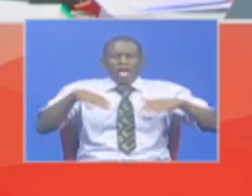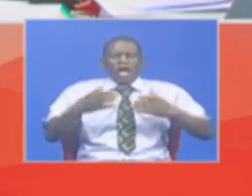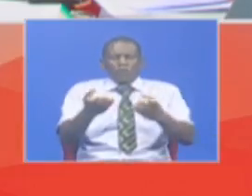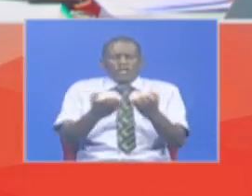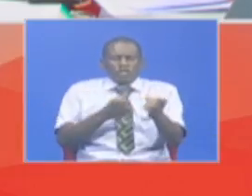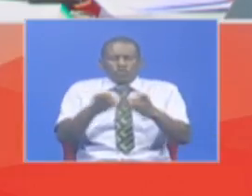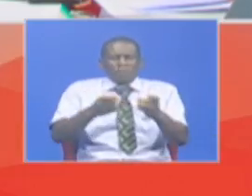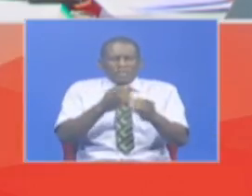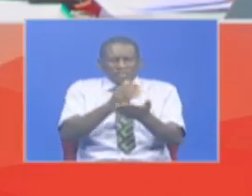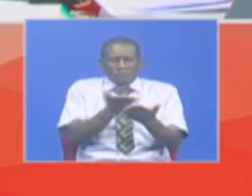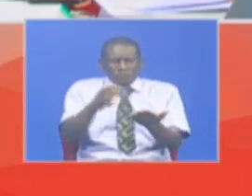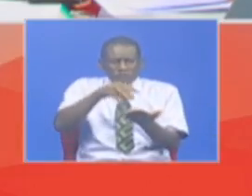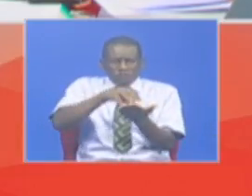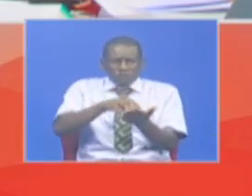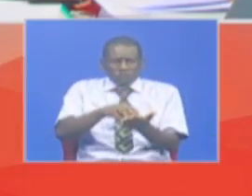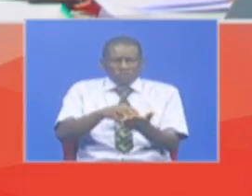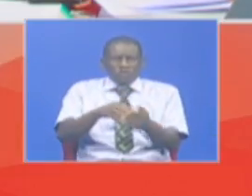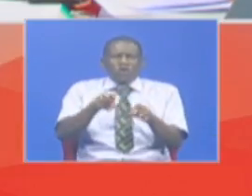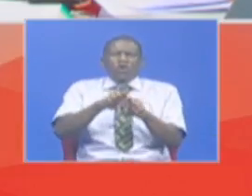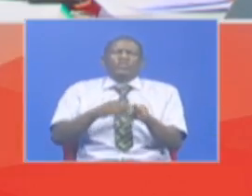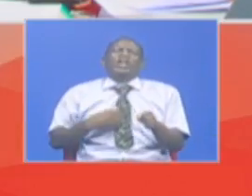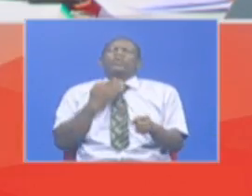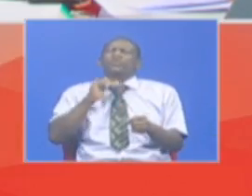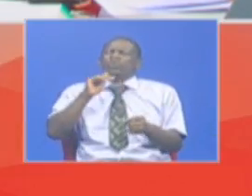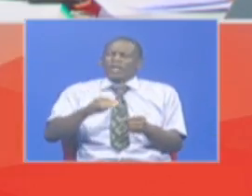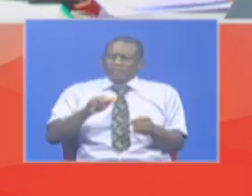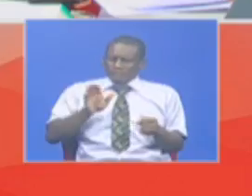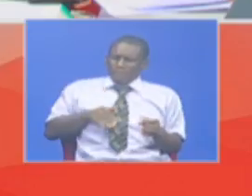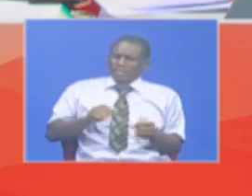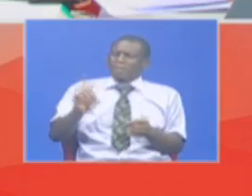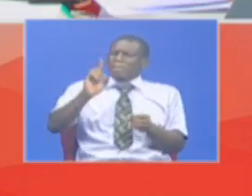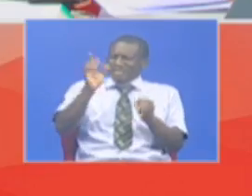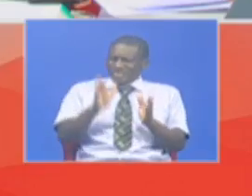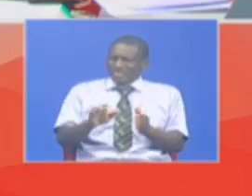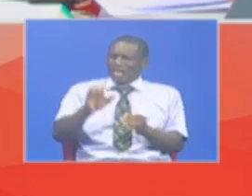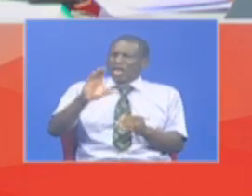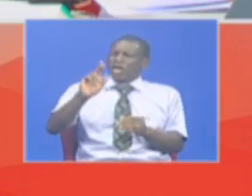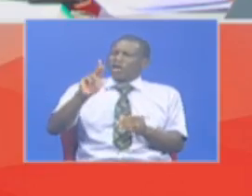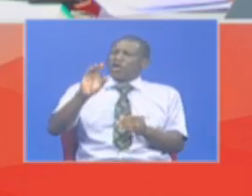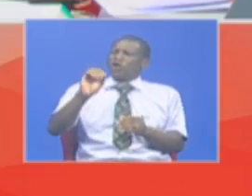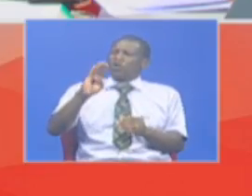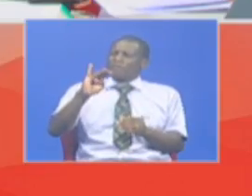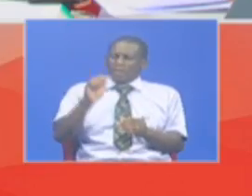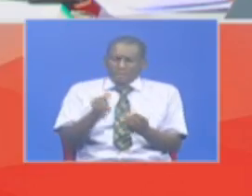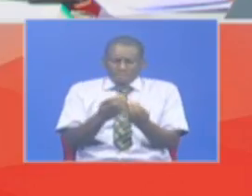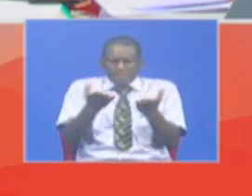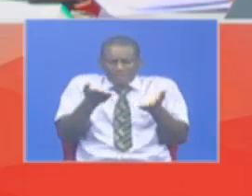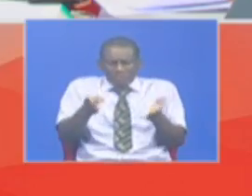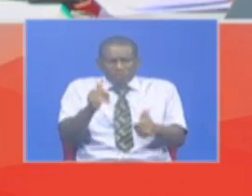these situations. And I urge Madam Kobia that one of the main things that they should be